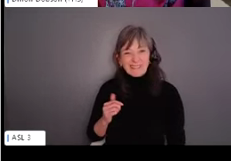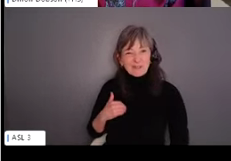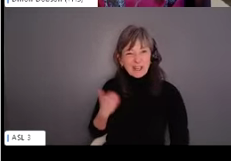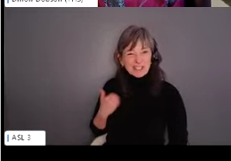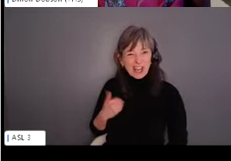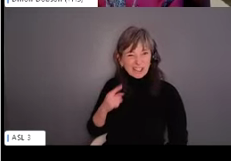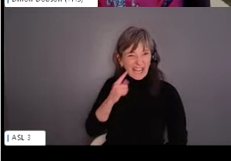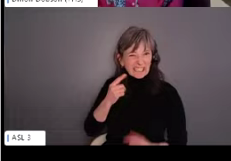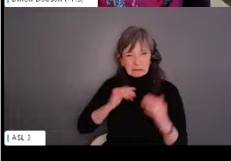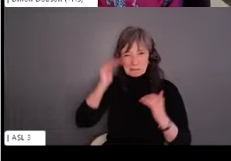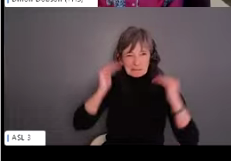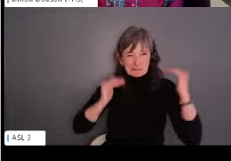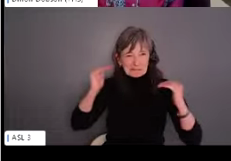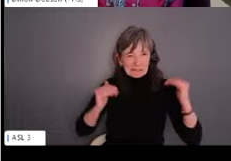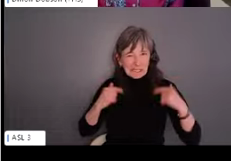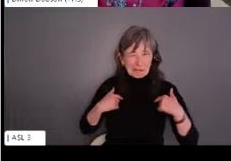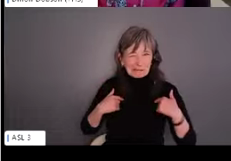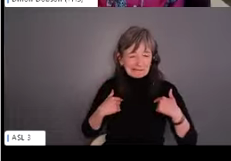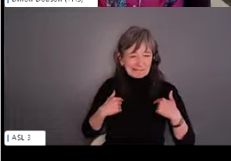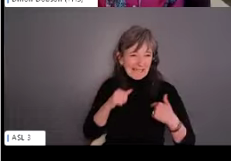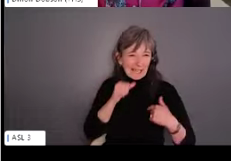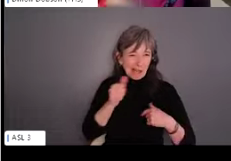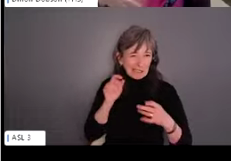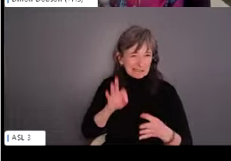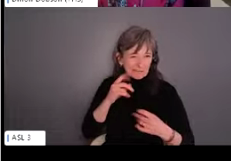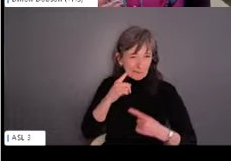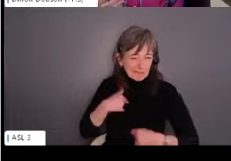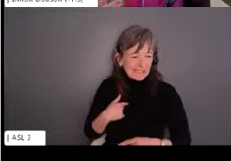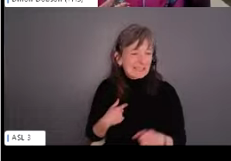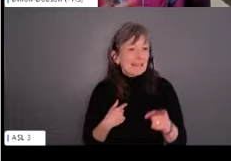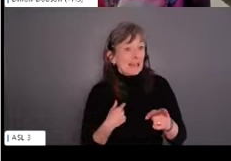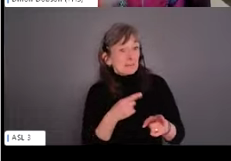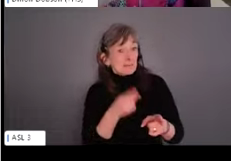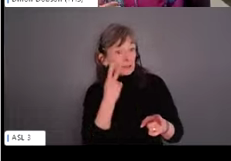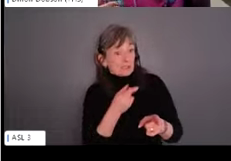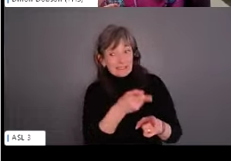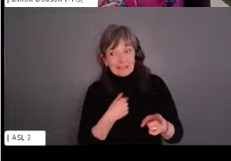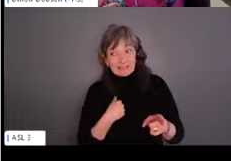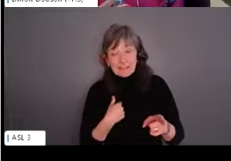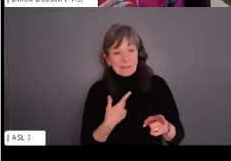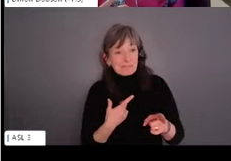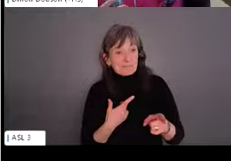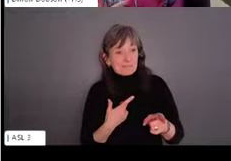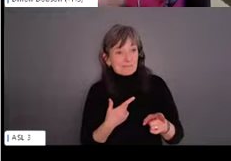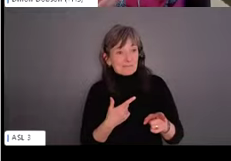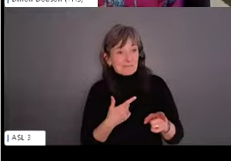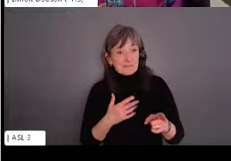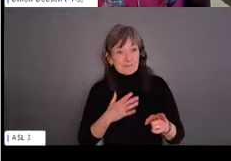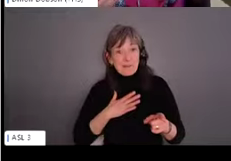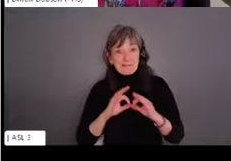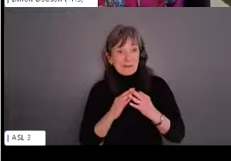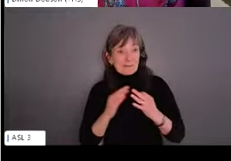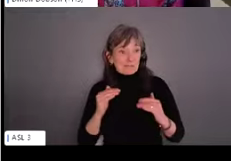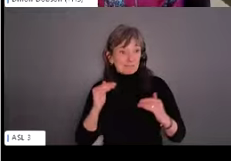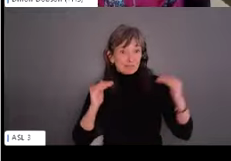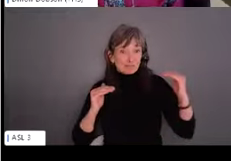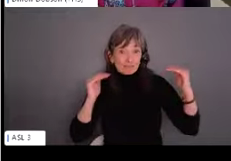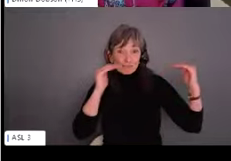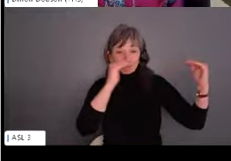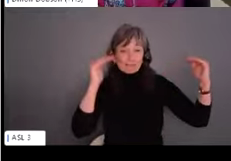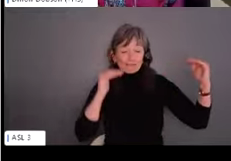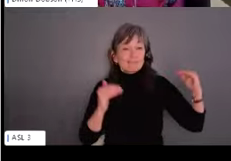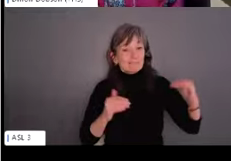drawing, so I was of that age anyway. But you can see that just as critical as, any other member of my immediate family was, the dog needed to be in